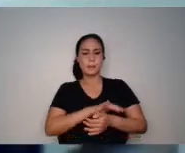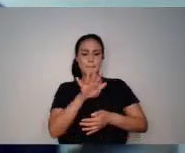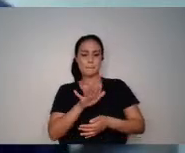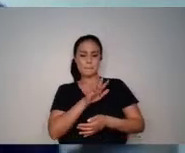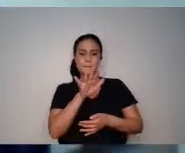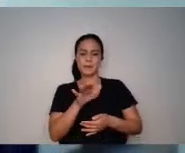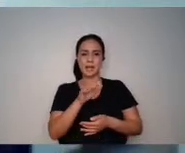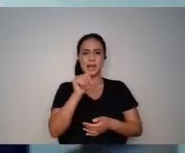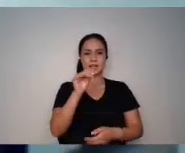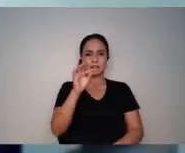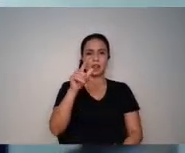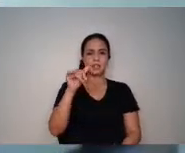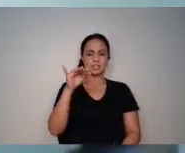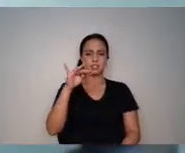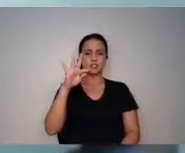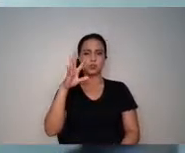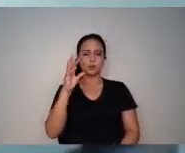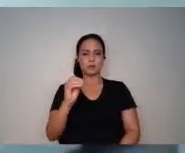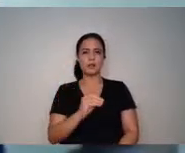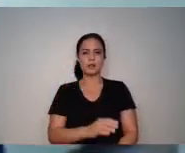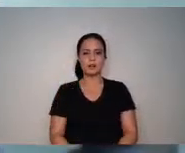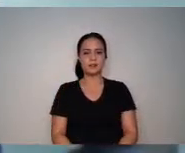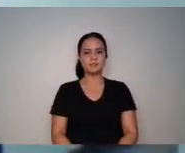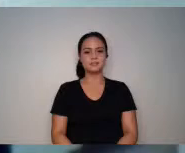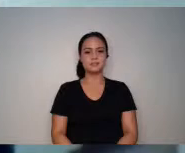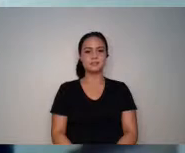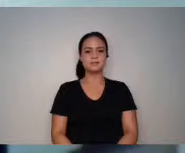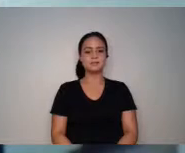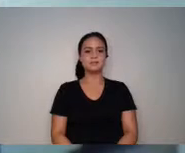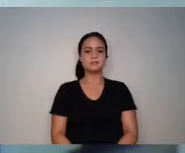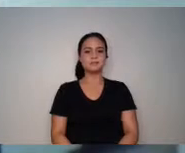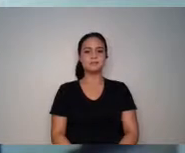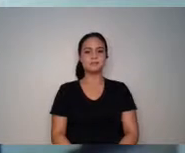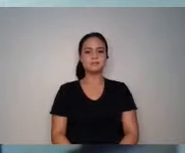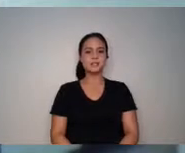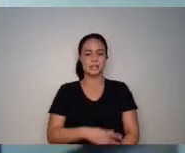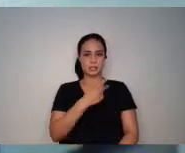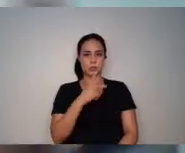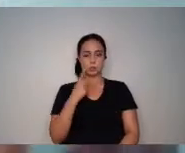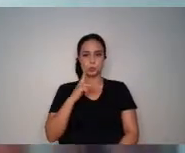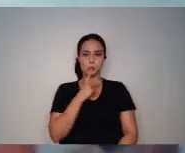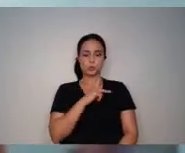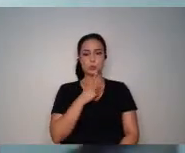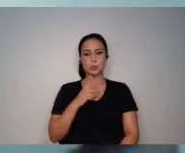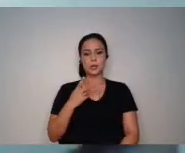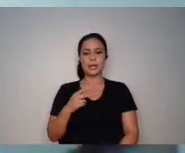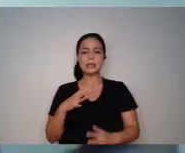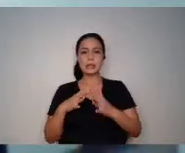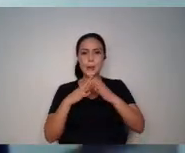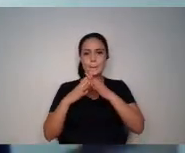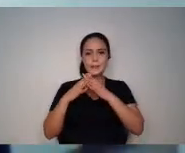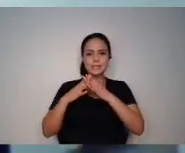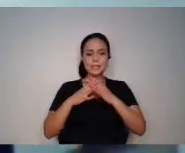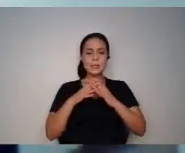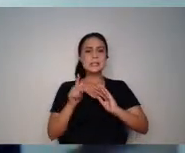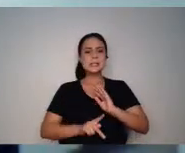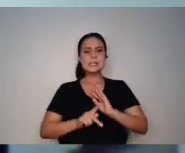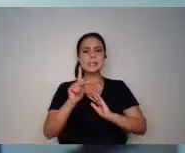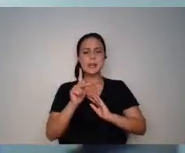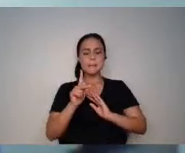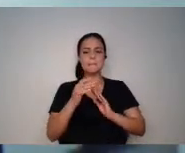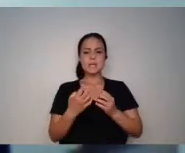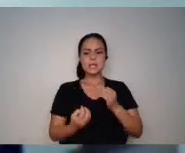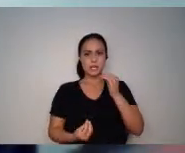in the middle of the Atlantic, far from the Isle of La Palma, because